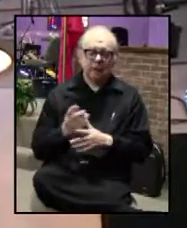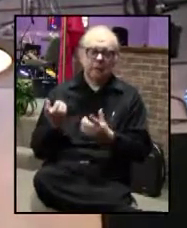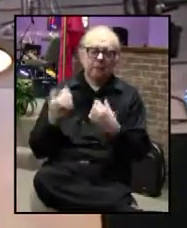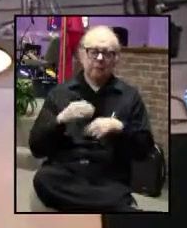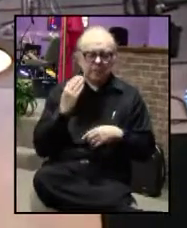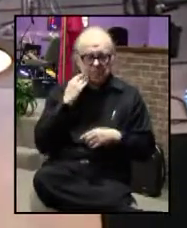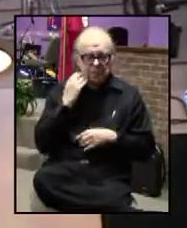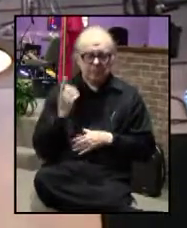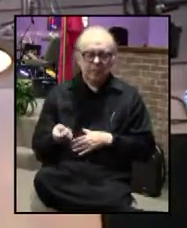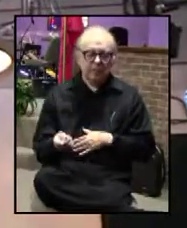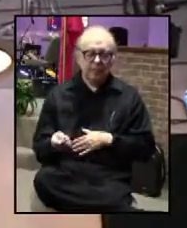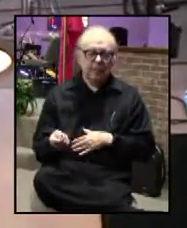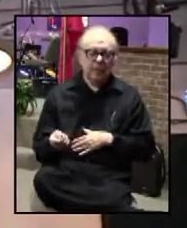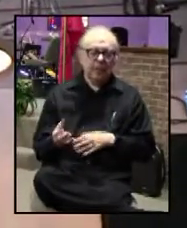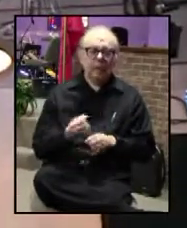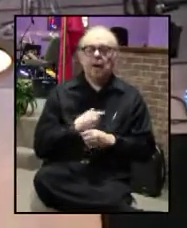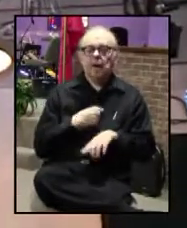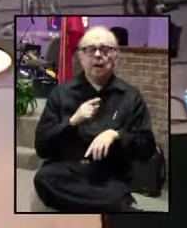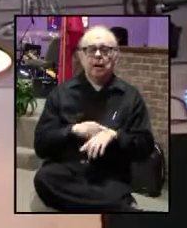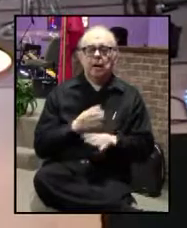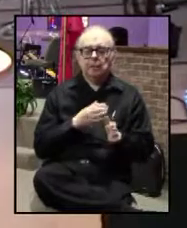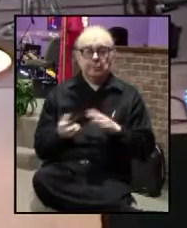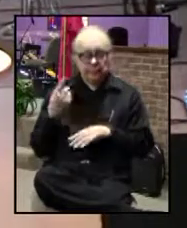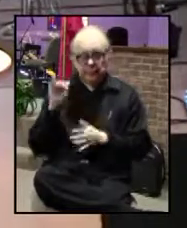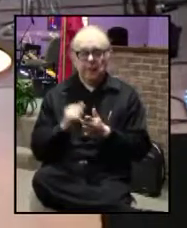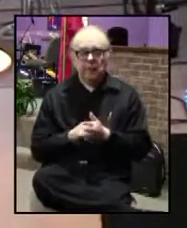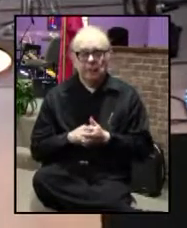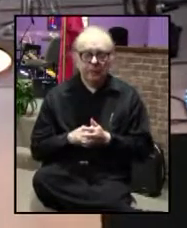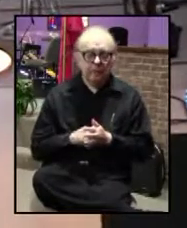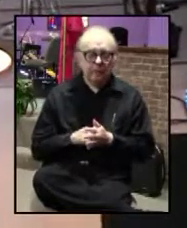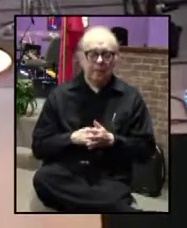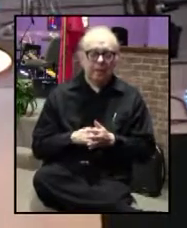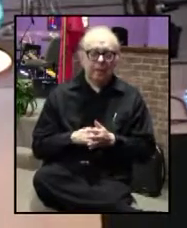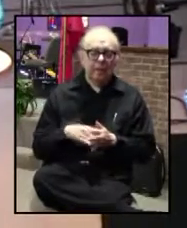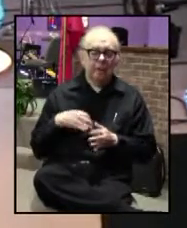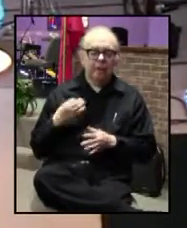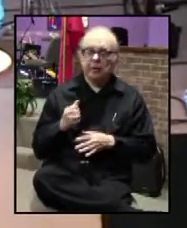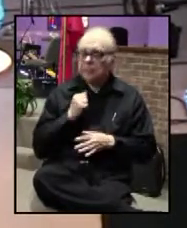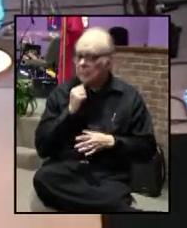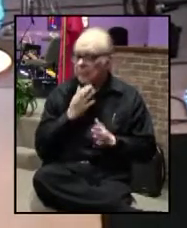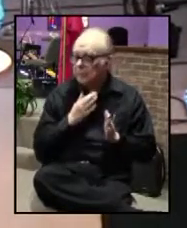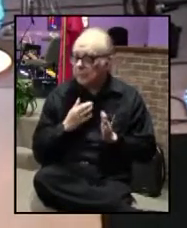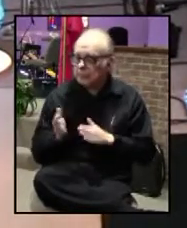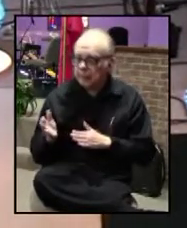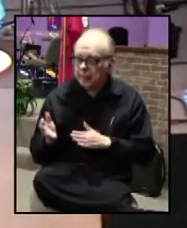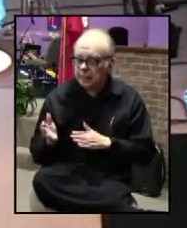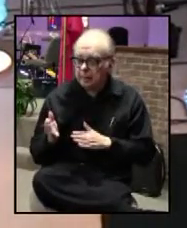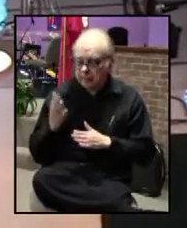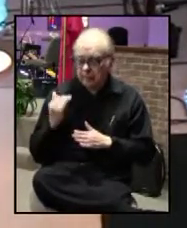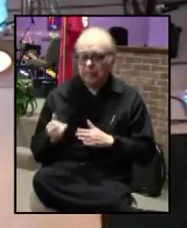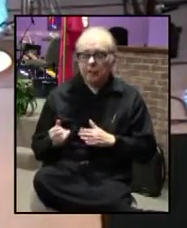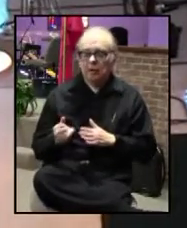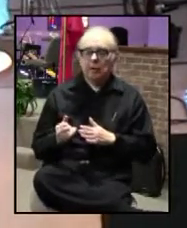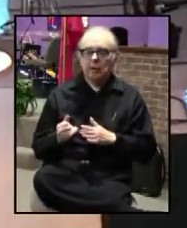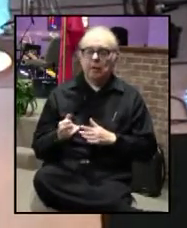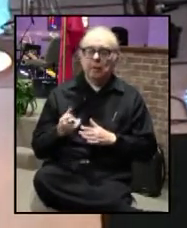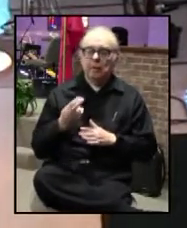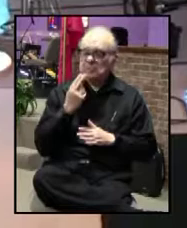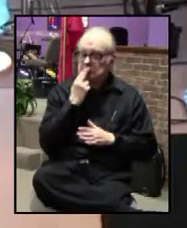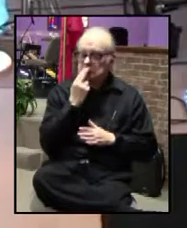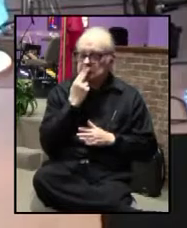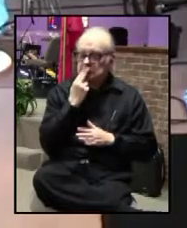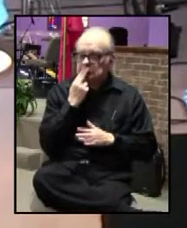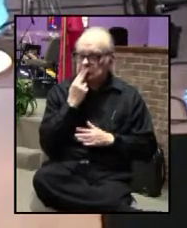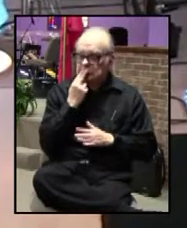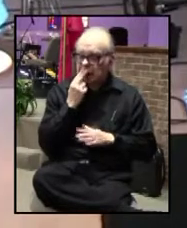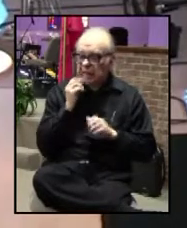know that they're headed, so we've got a lot of time to prepare for this. They weren't prepared. Because Hitler, one of the things that he was